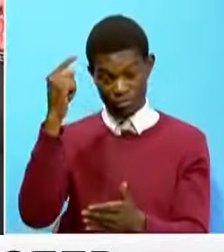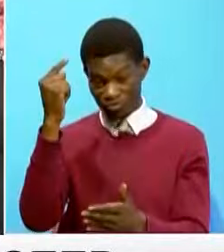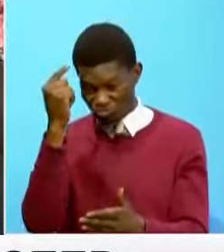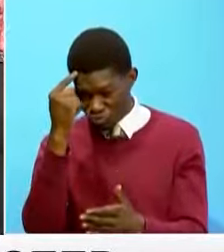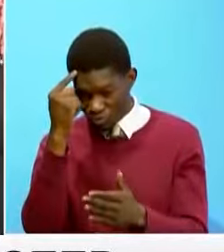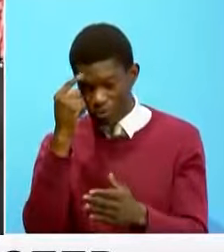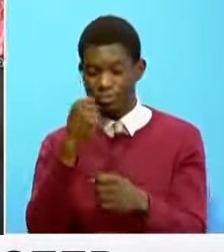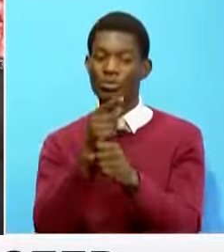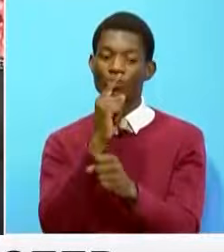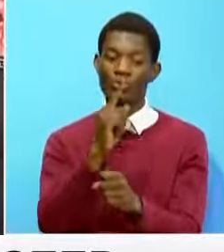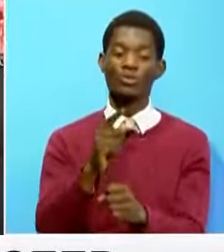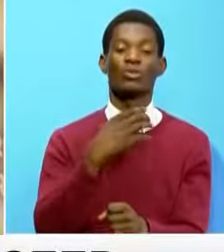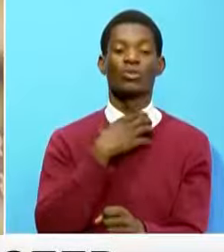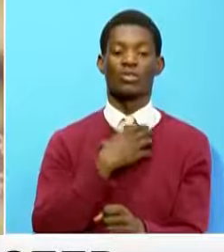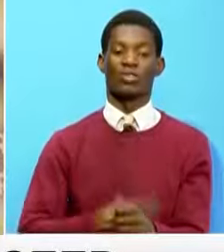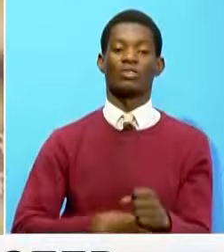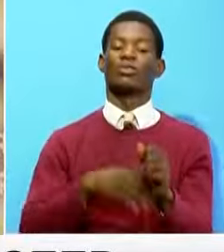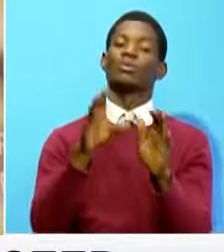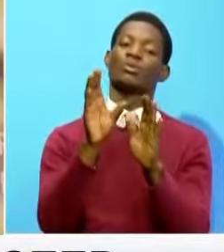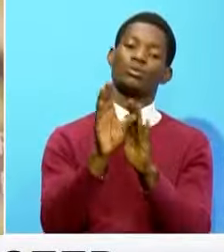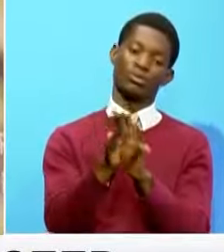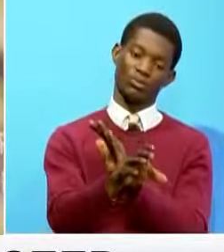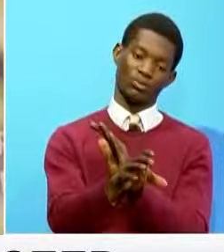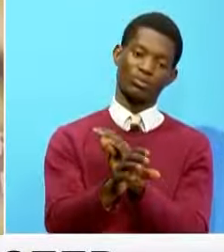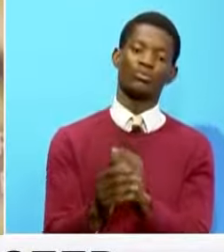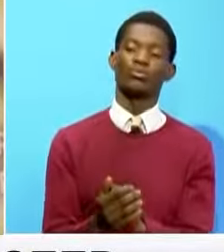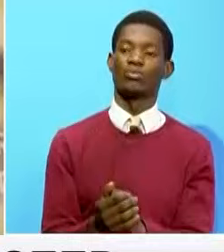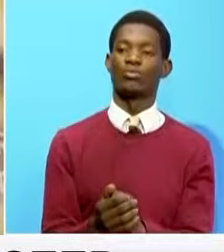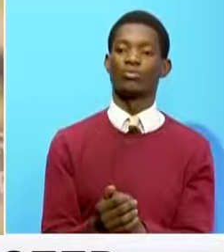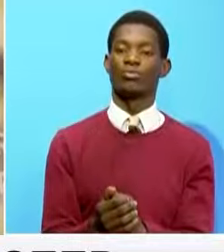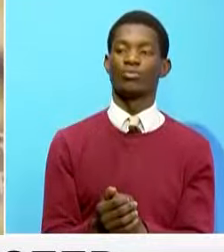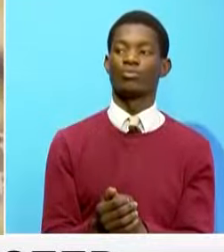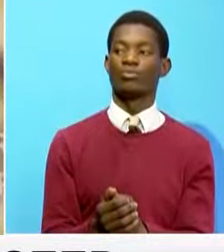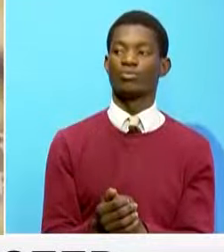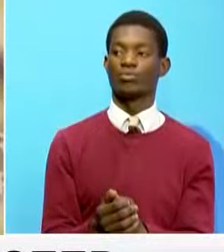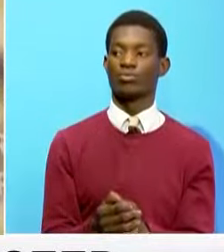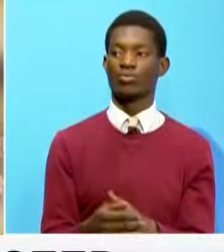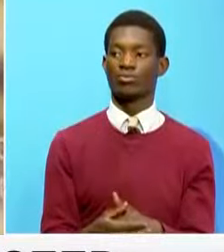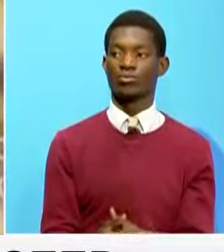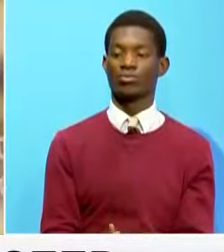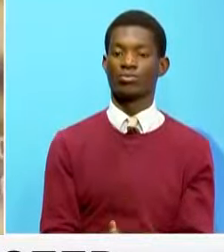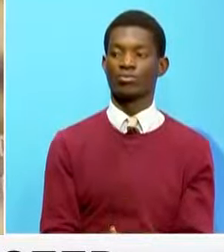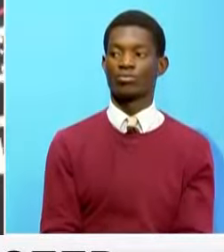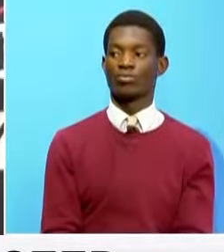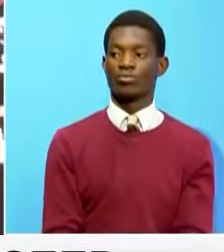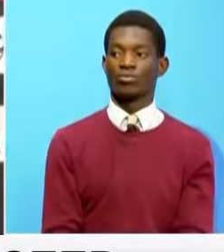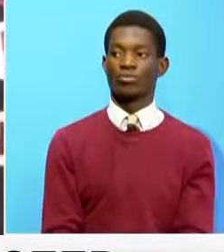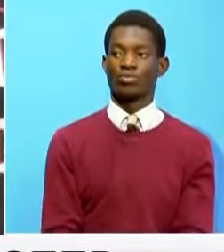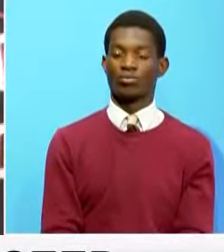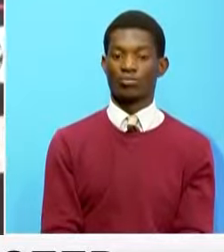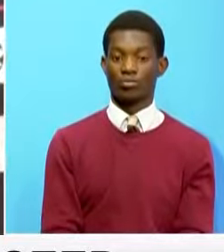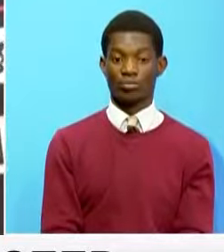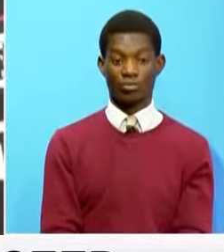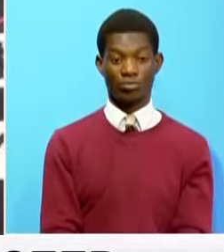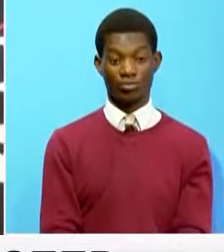that hunger is curtailed. The donation reinforces Bayer's global ambitious objective of empowering